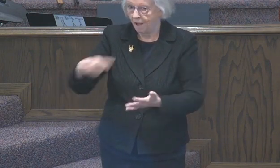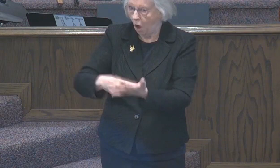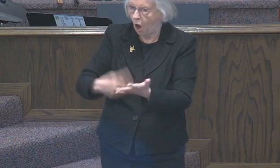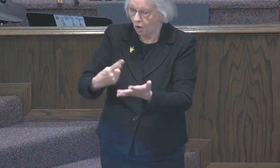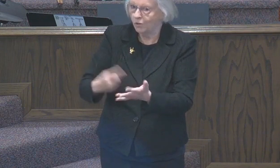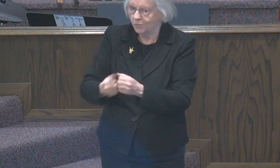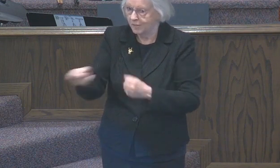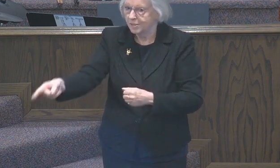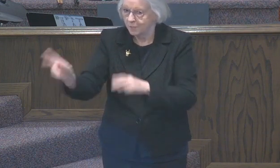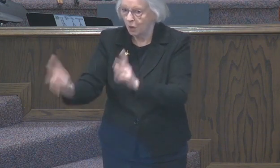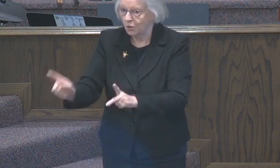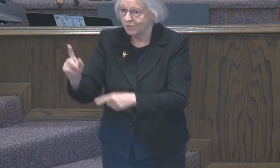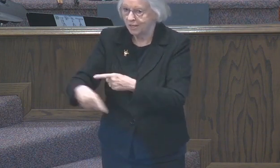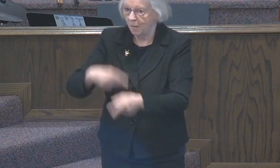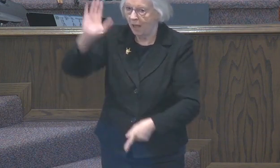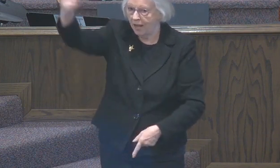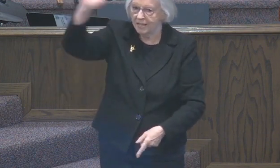it, proclaim it,